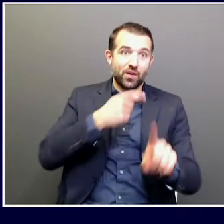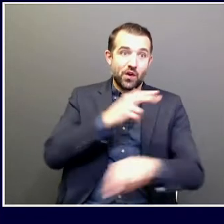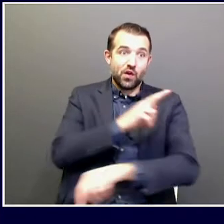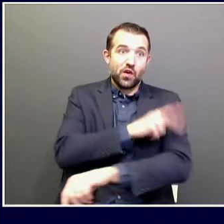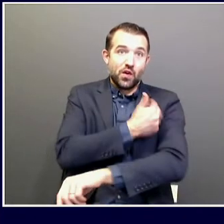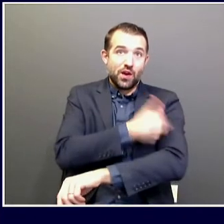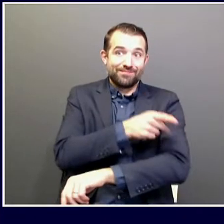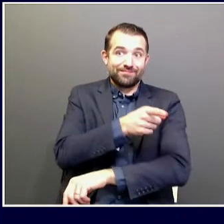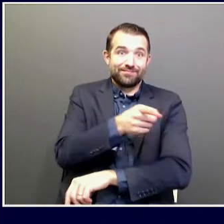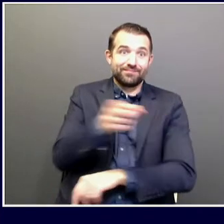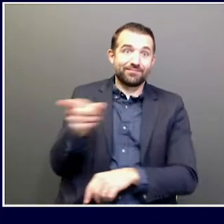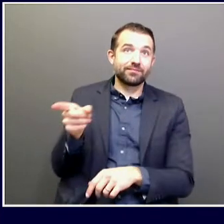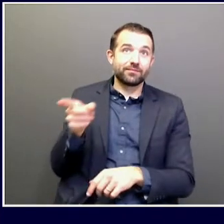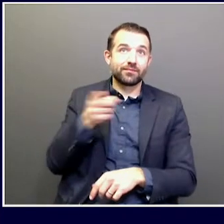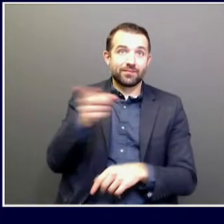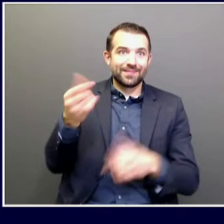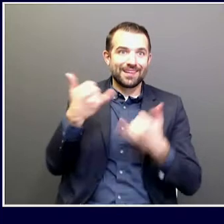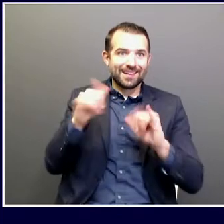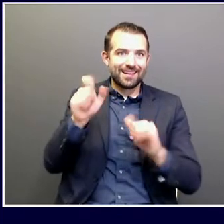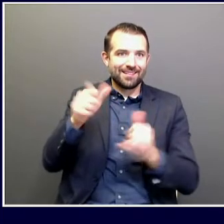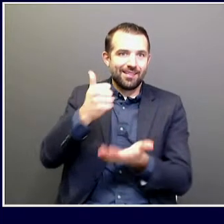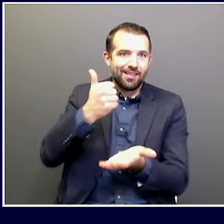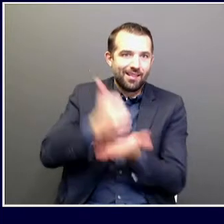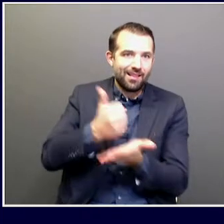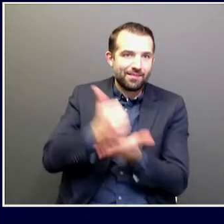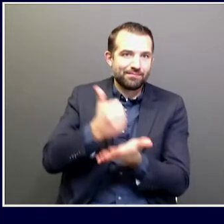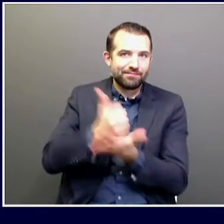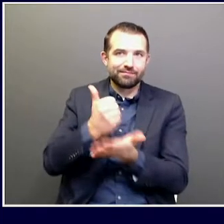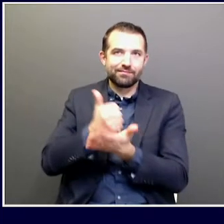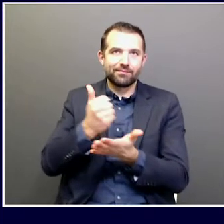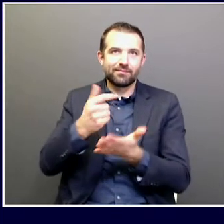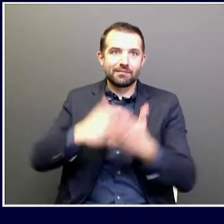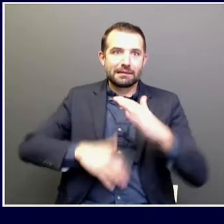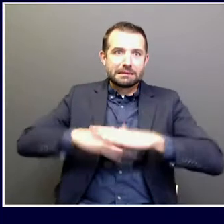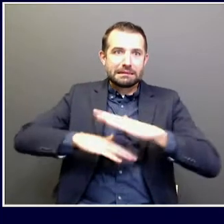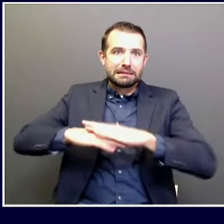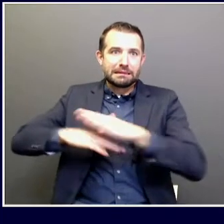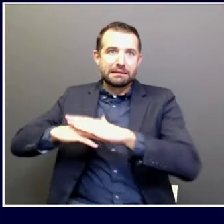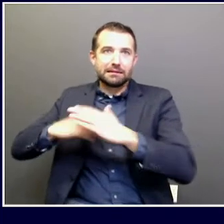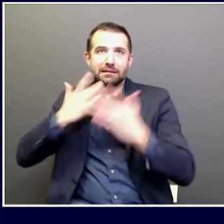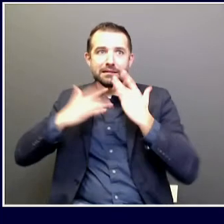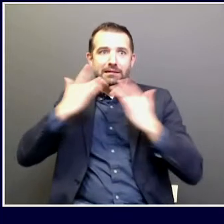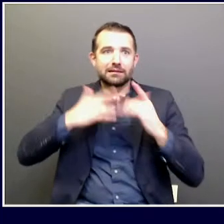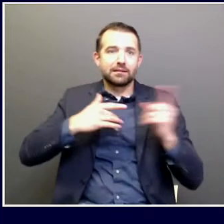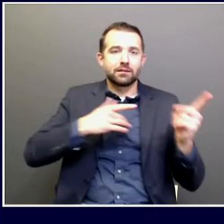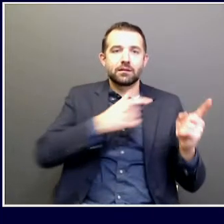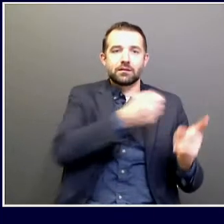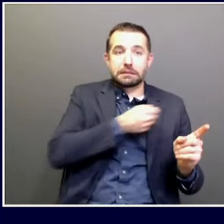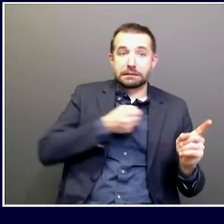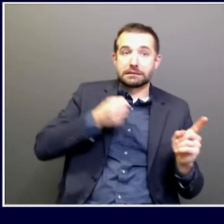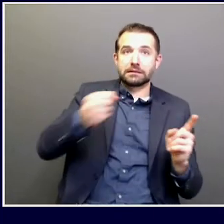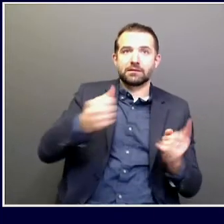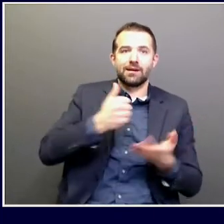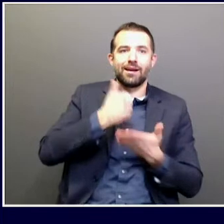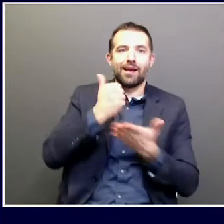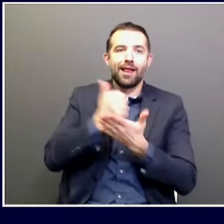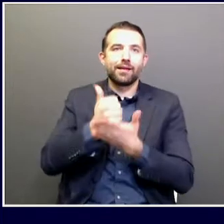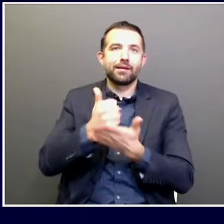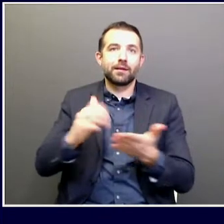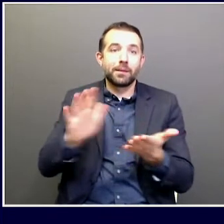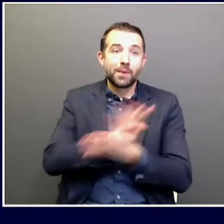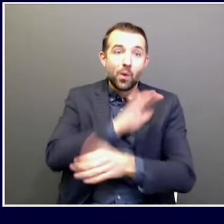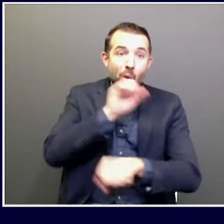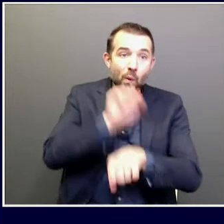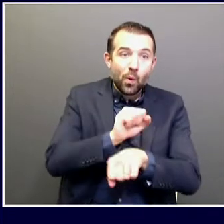still experiencing critical care capacity challenges. Those are like decompression sites. And there are a number of things that the members